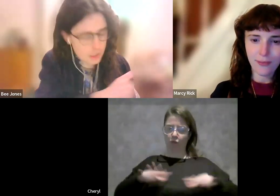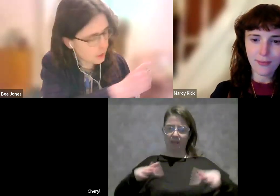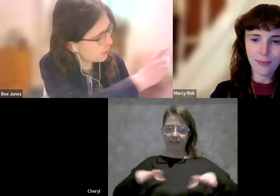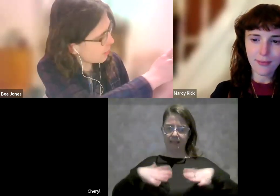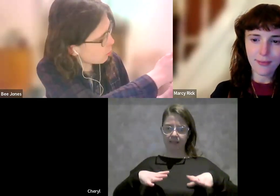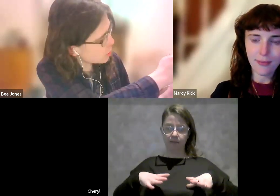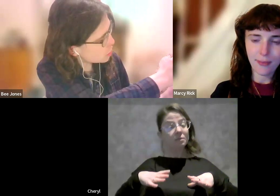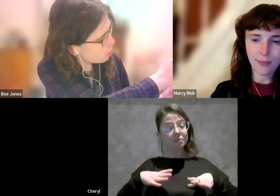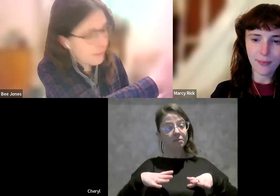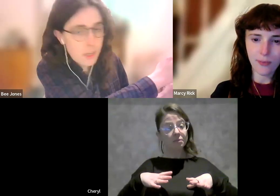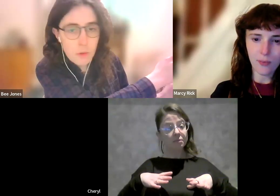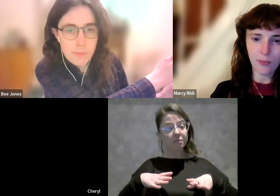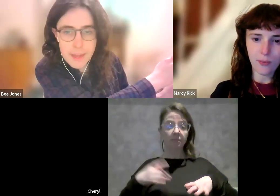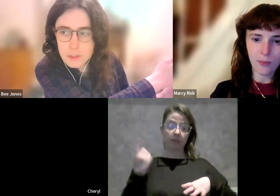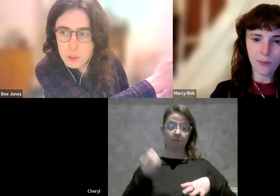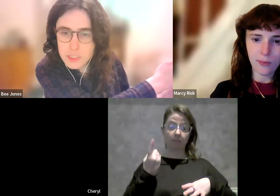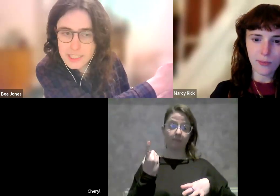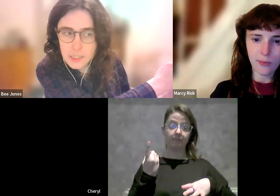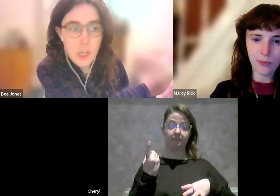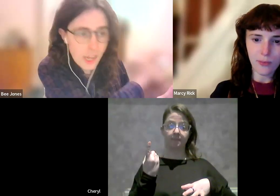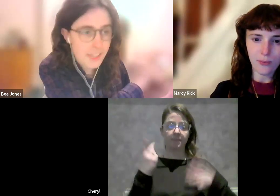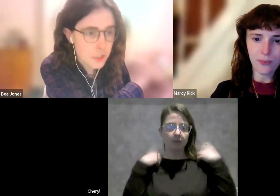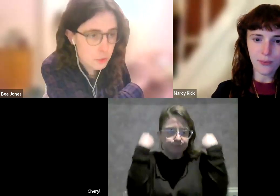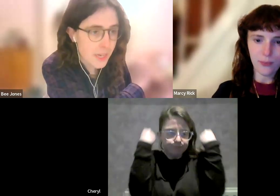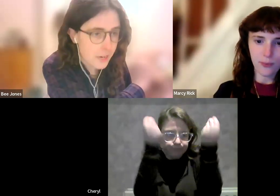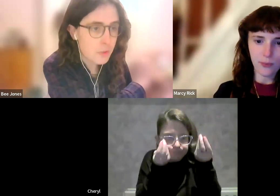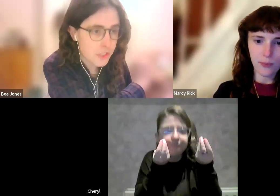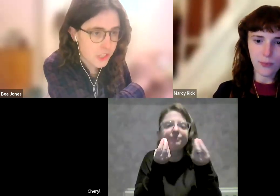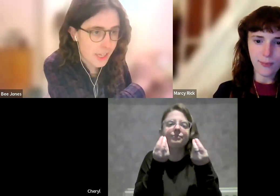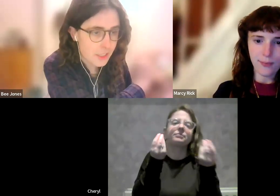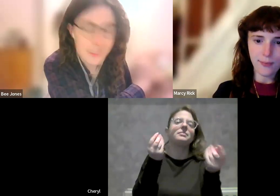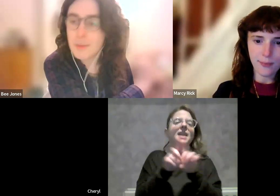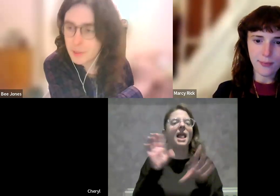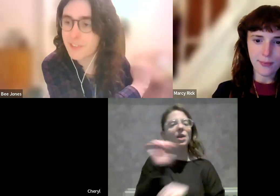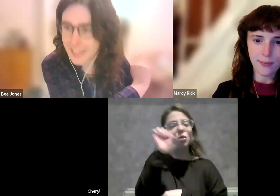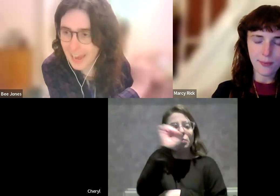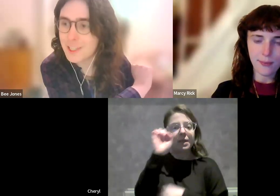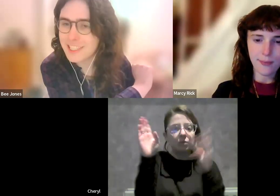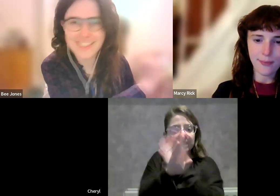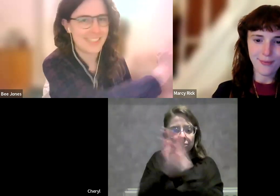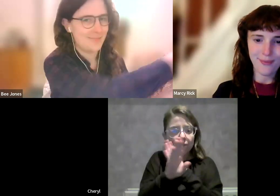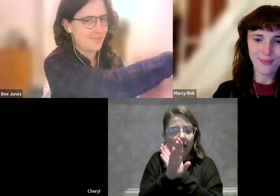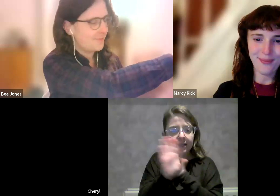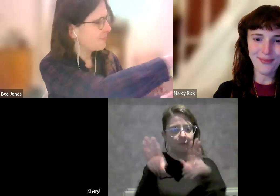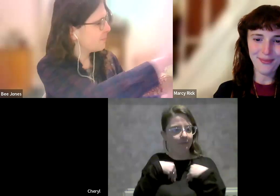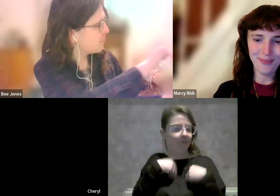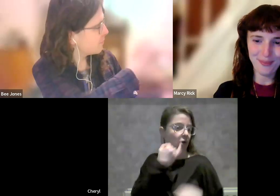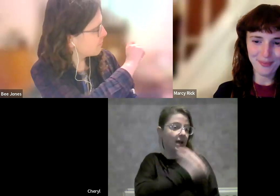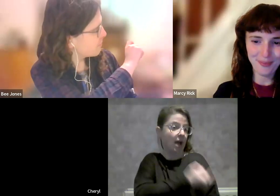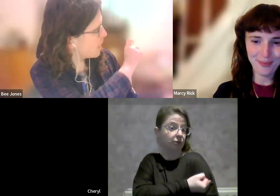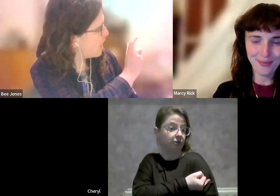Instead, they wore a scruffy old men's hoodie, like a superhero disguise, but for cowards.